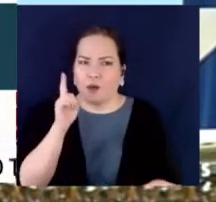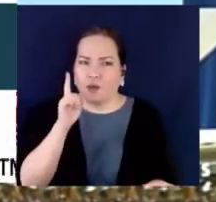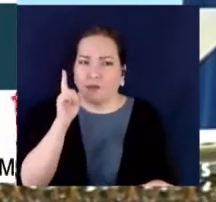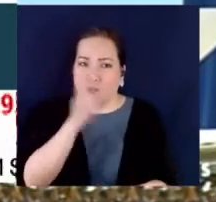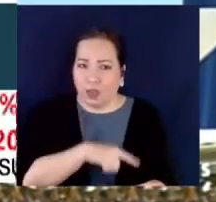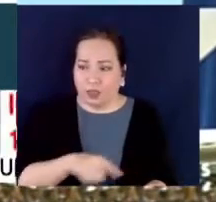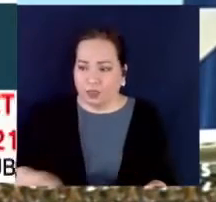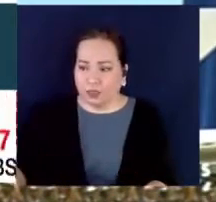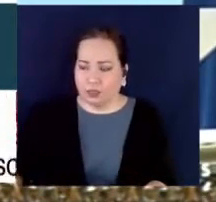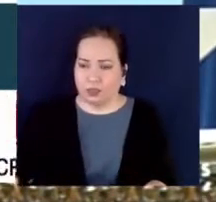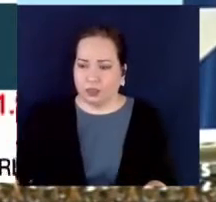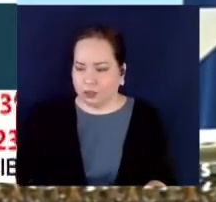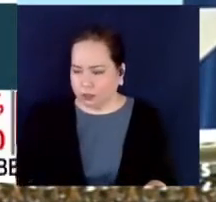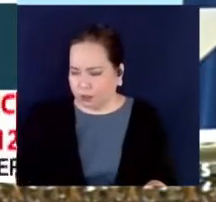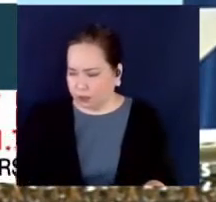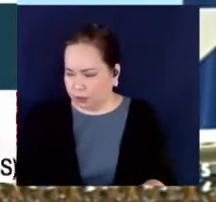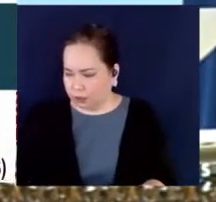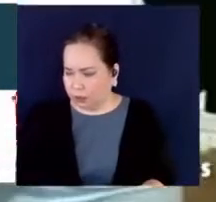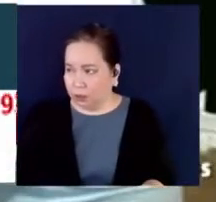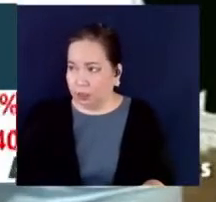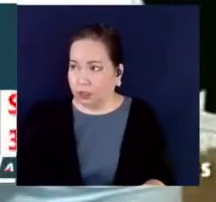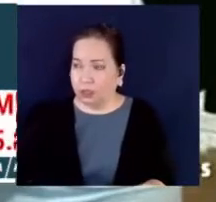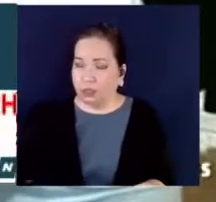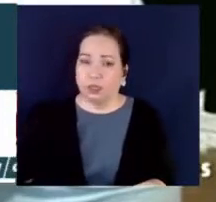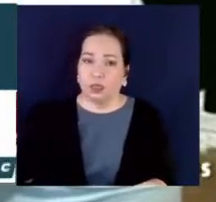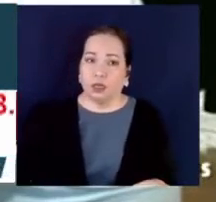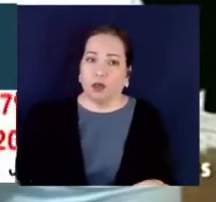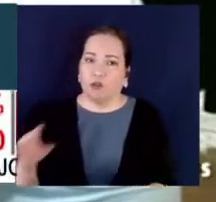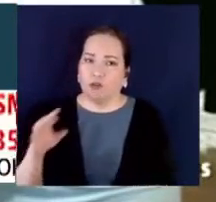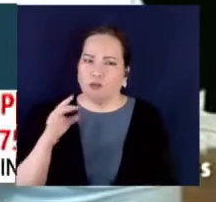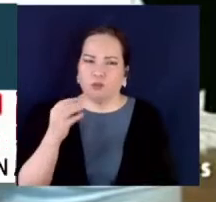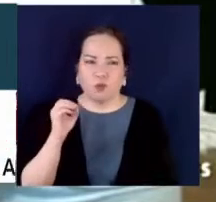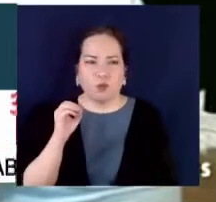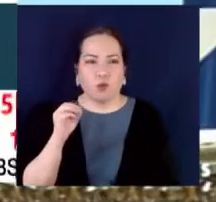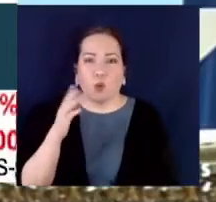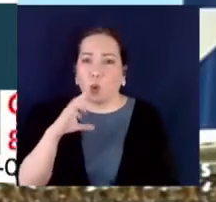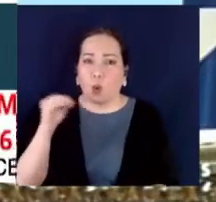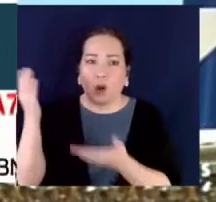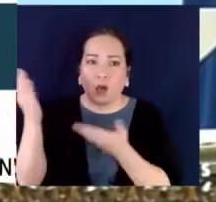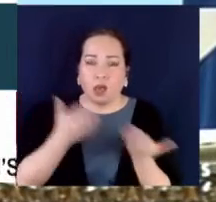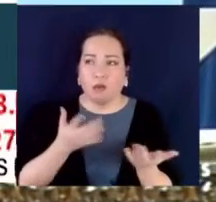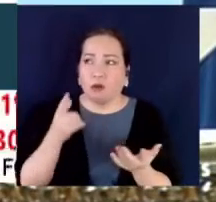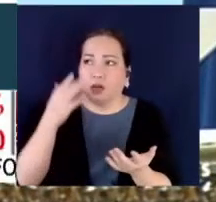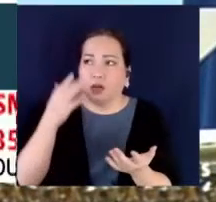walang source, tapos peke. I'm just warning you.